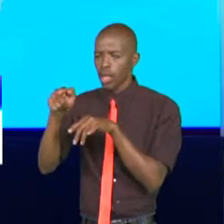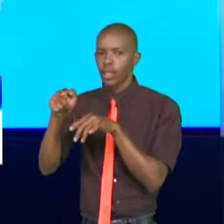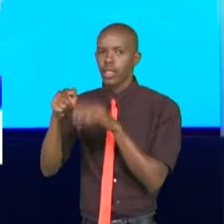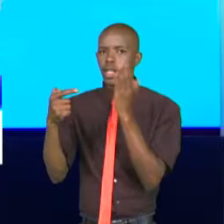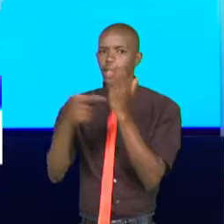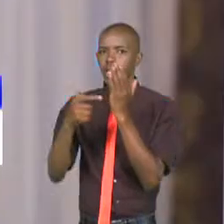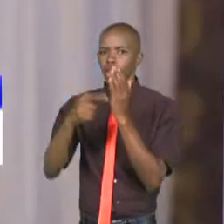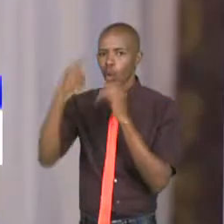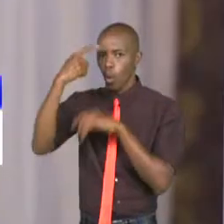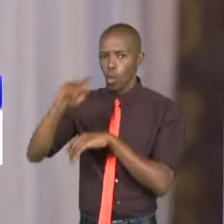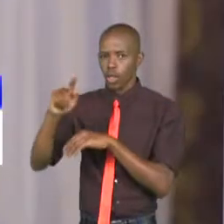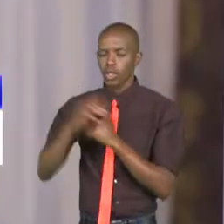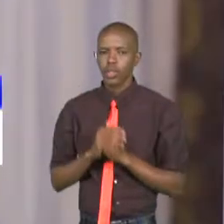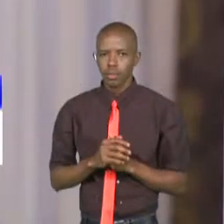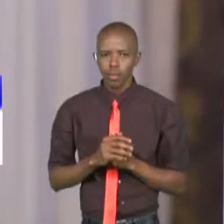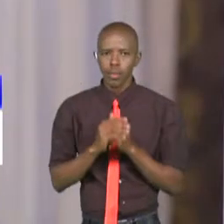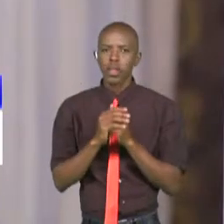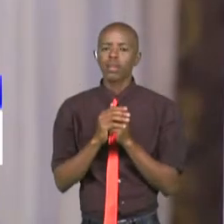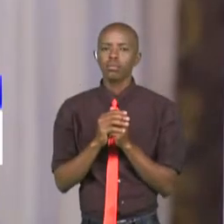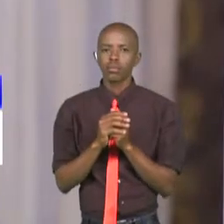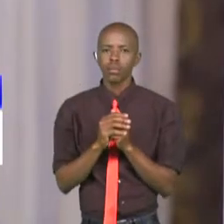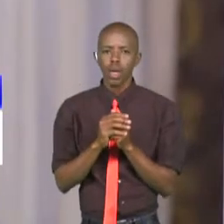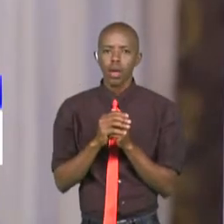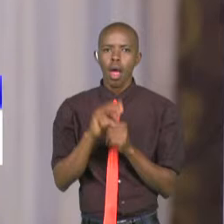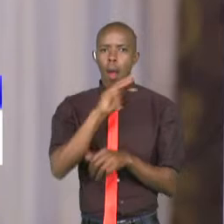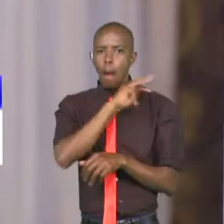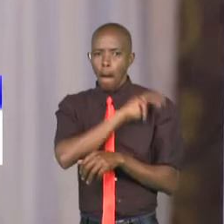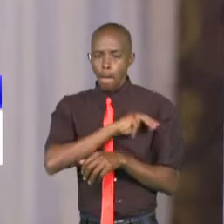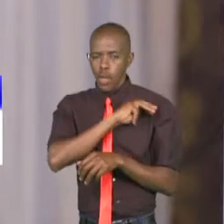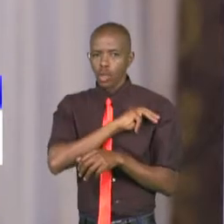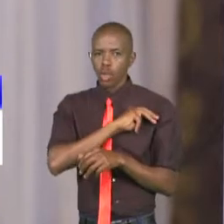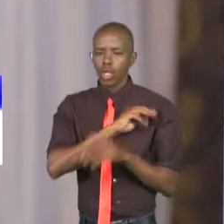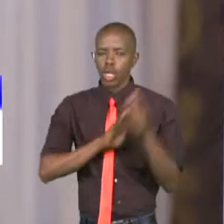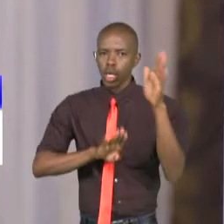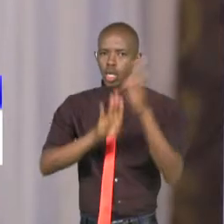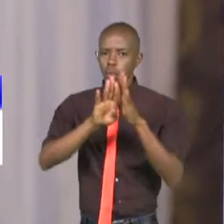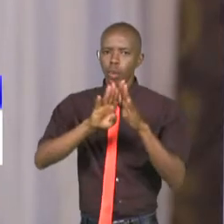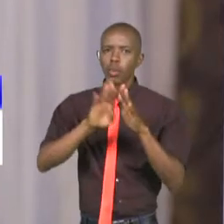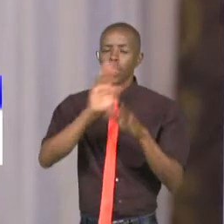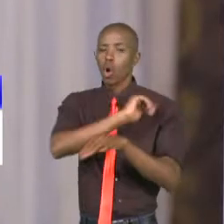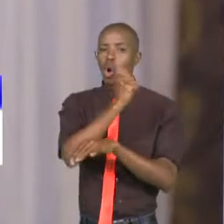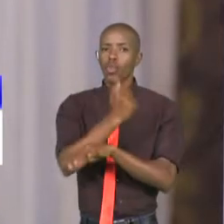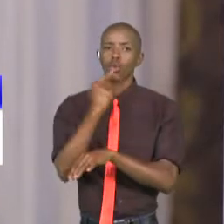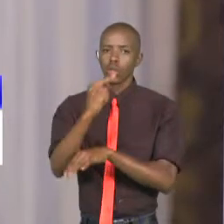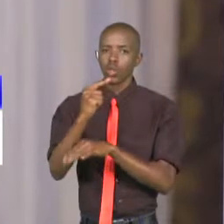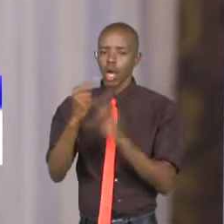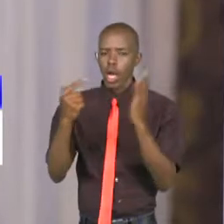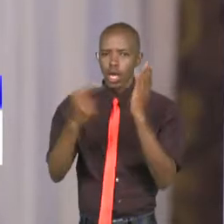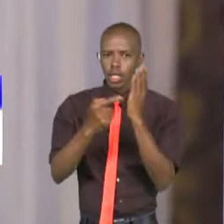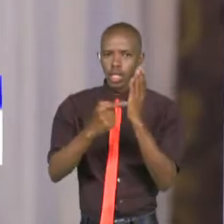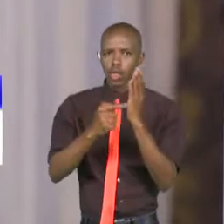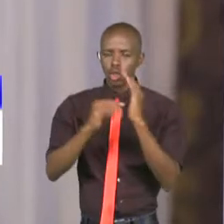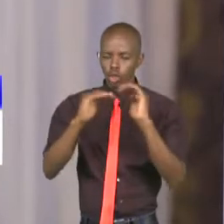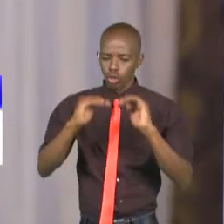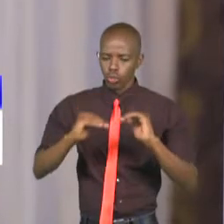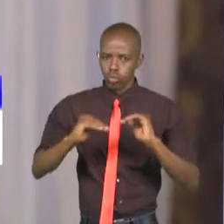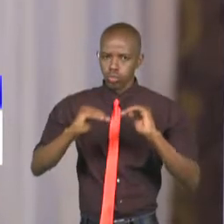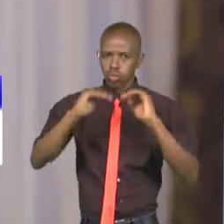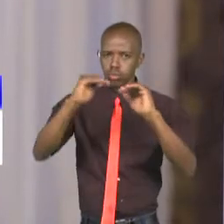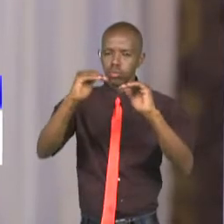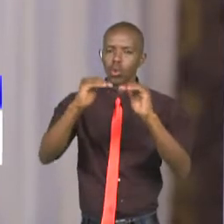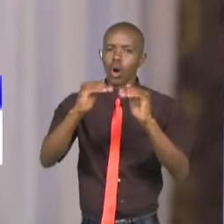Technopolis. The mission of Konza Technopolis Development Authority is to ensure the Technopolis grows into a